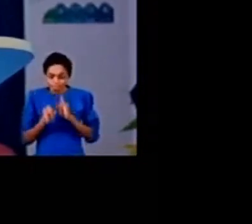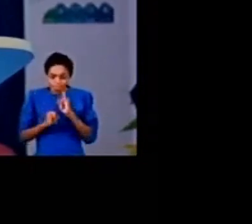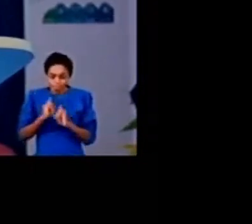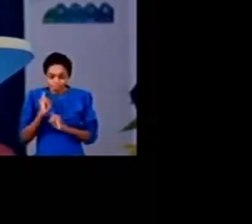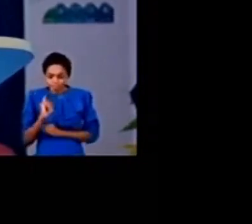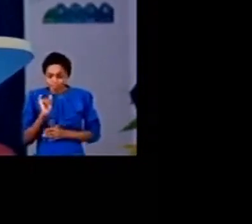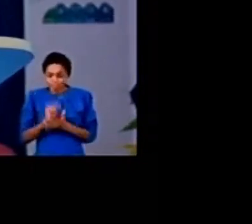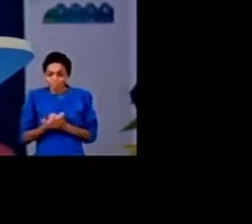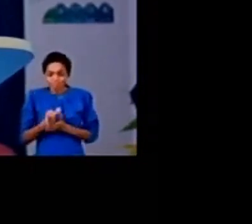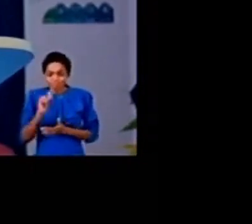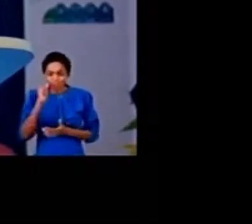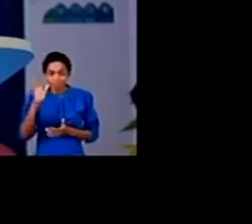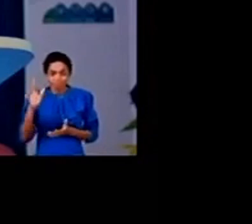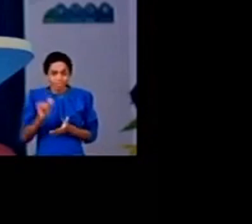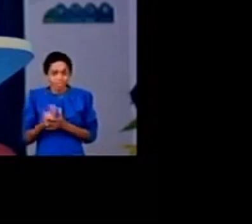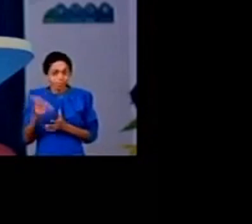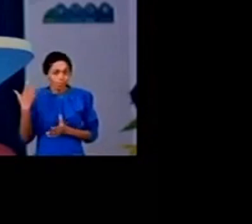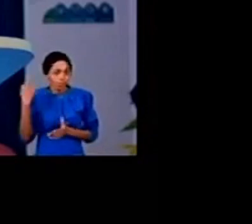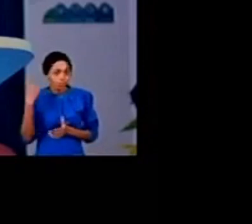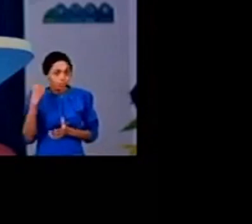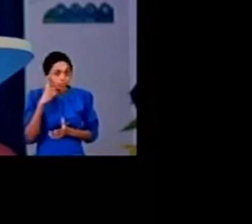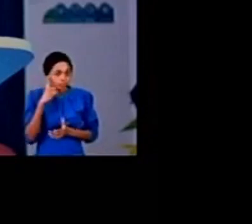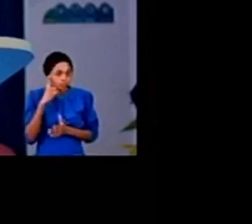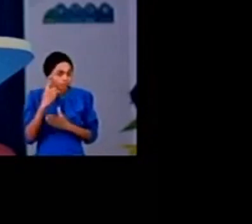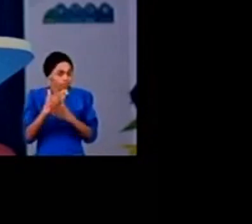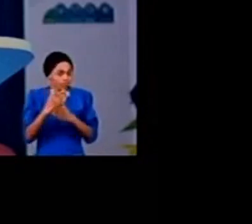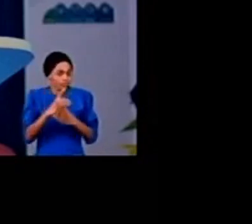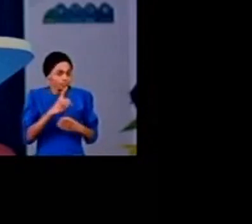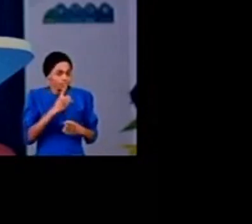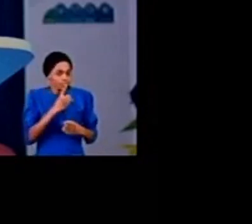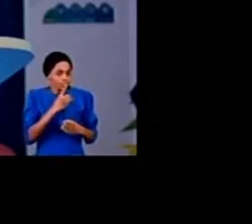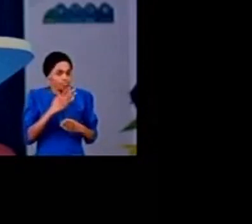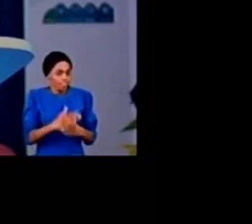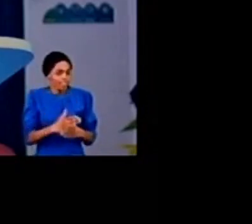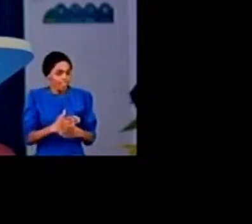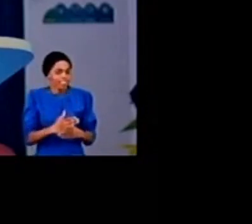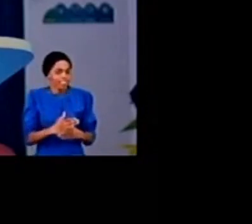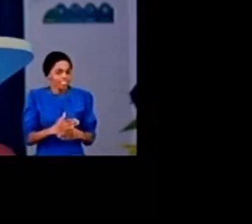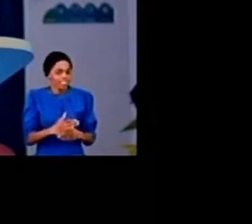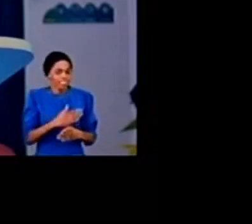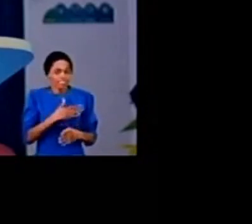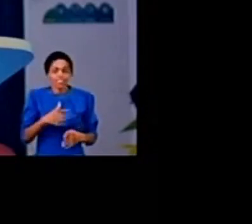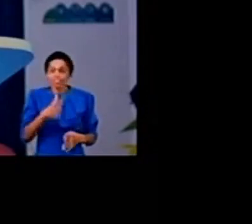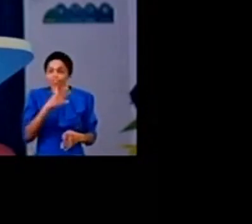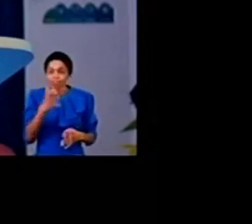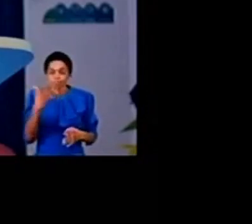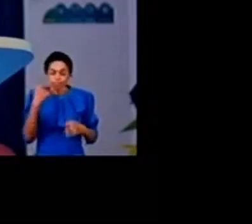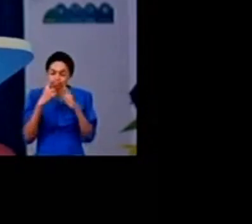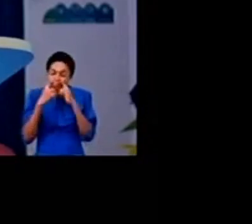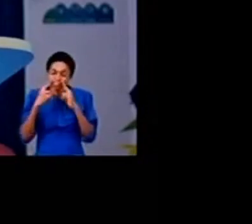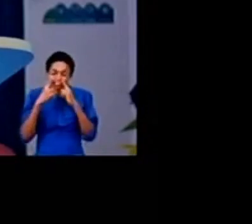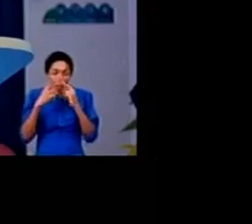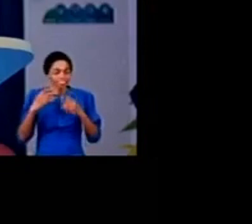joy, and she also started crying for joy. 17 years